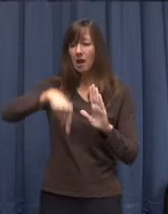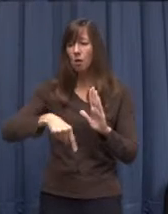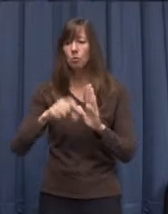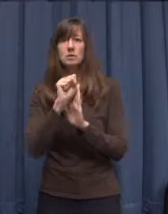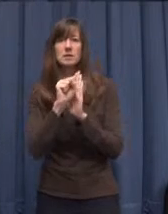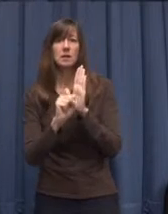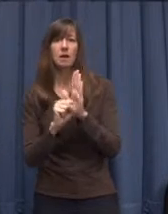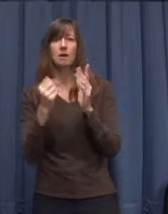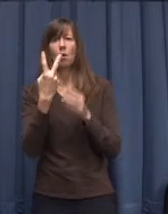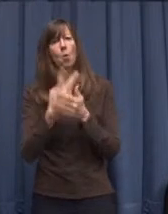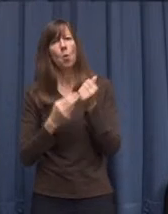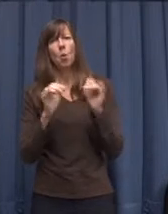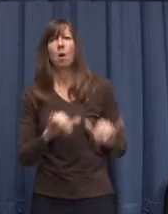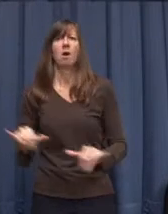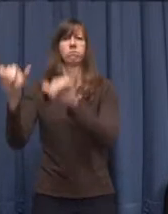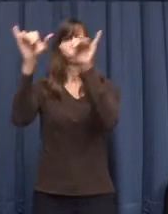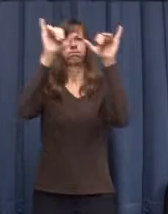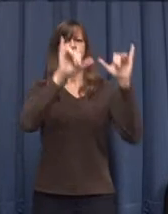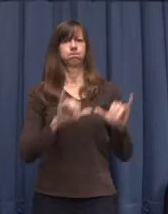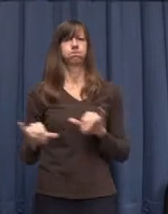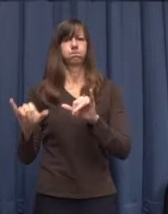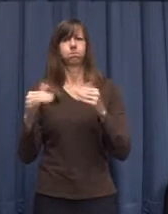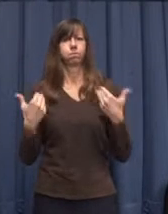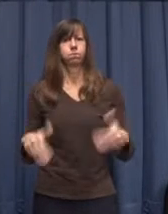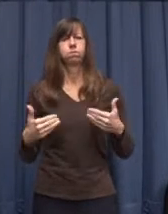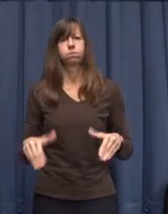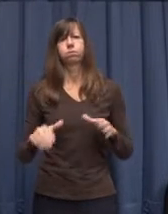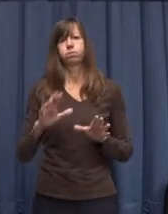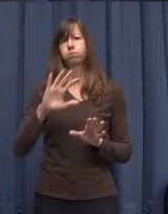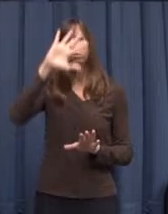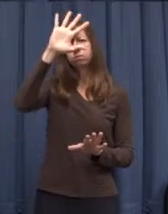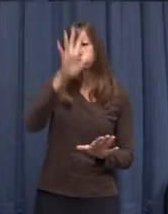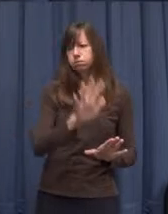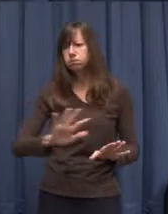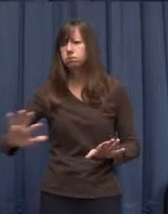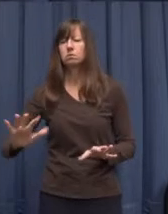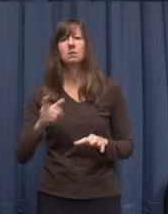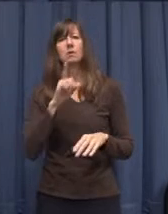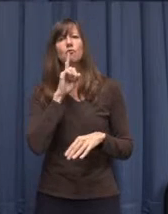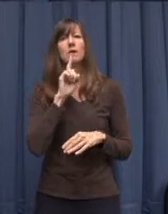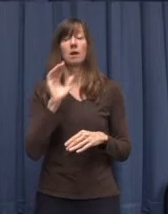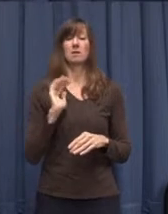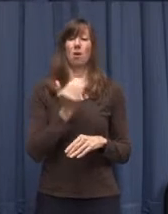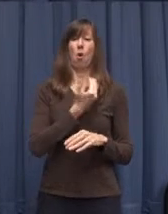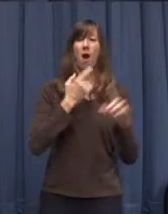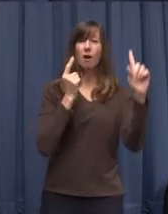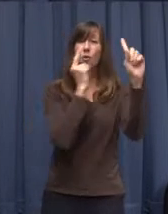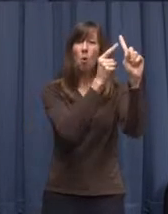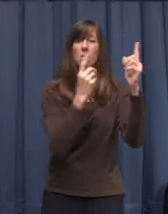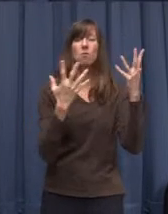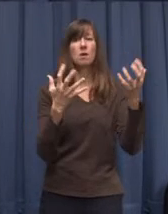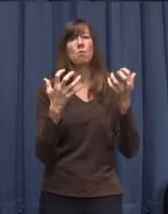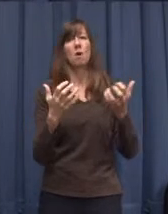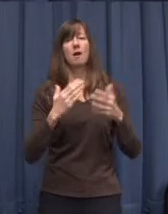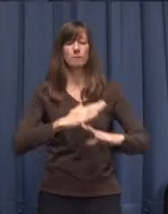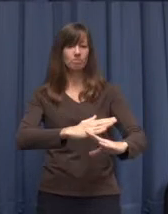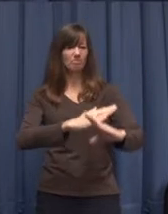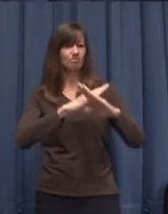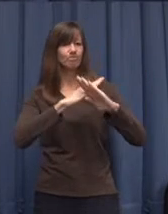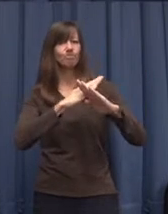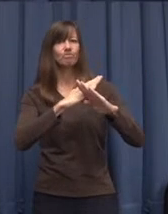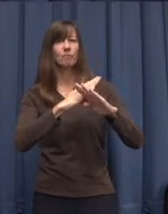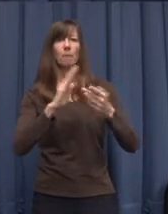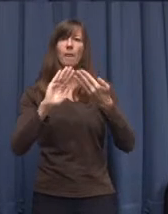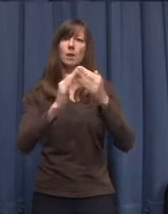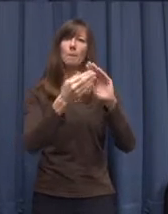our goal very much remains to keep this in check so that it does not go to a community spread dynamic like